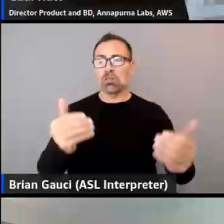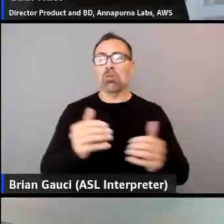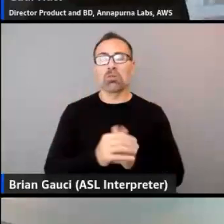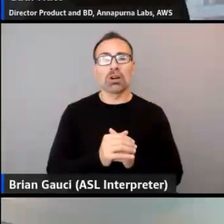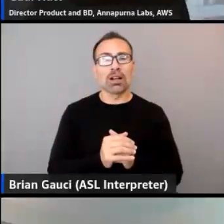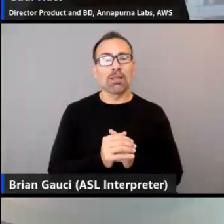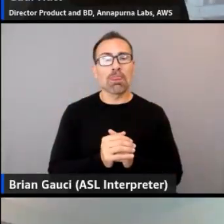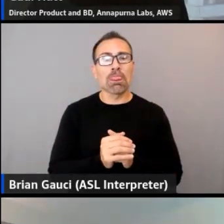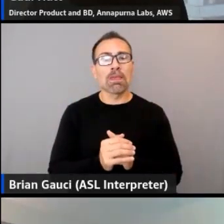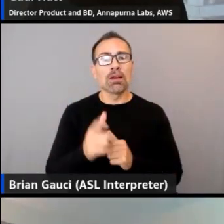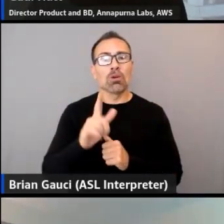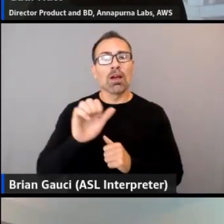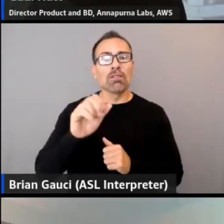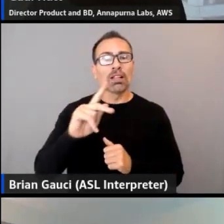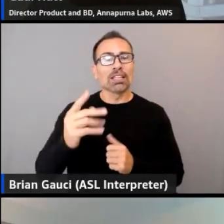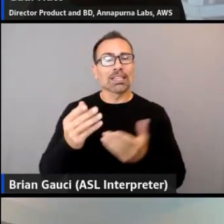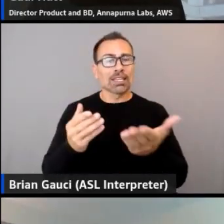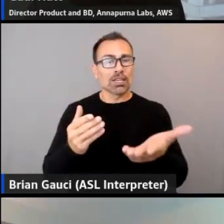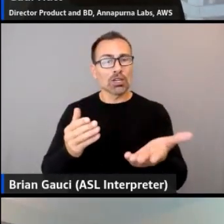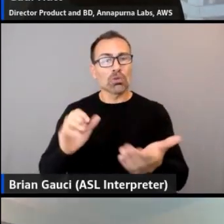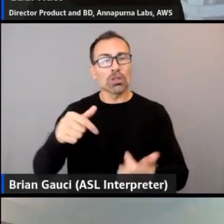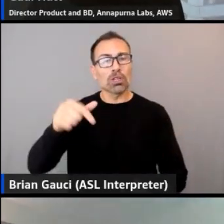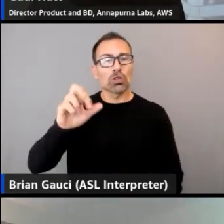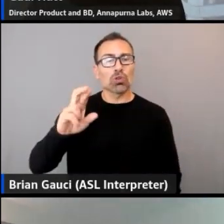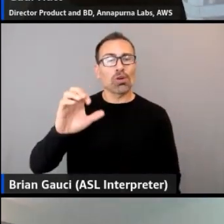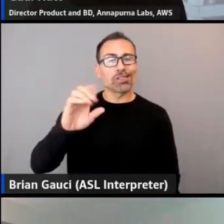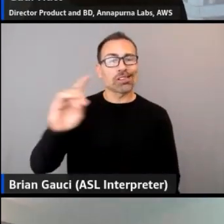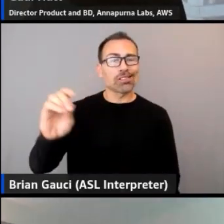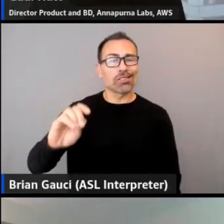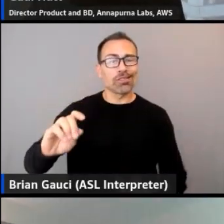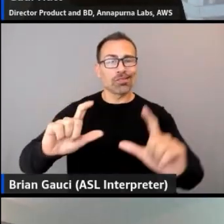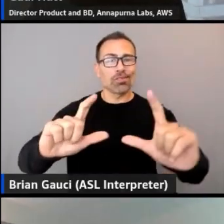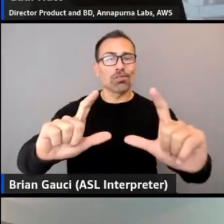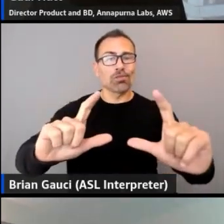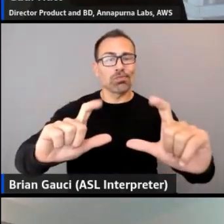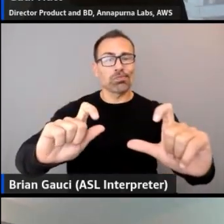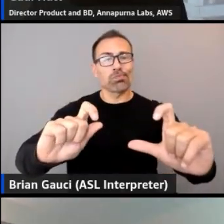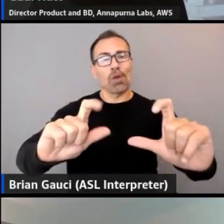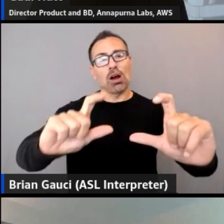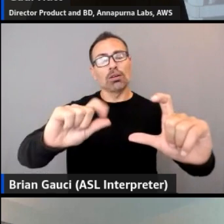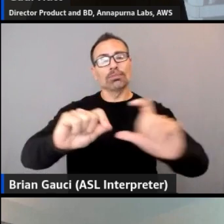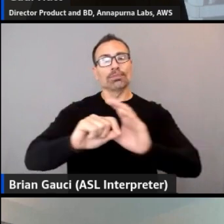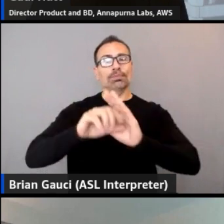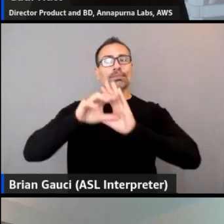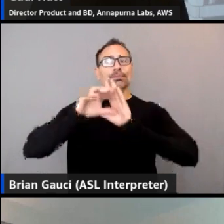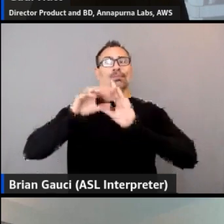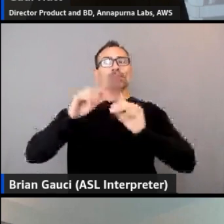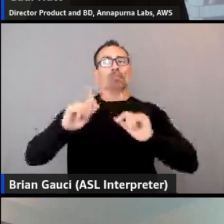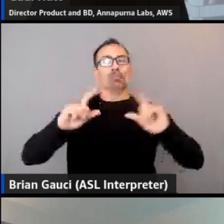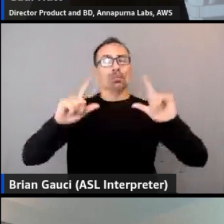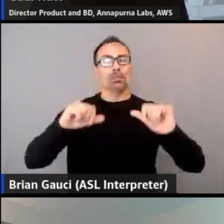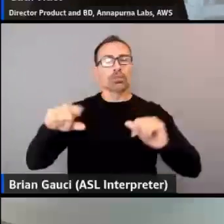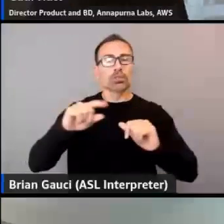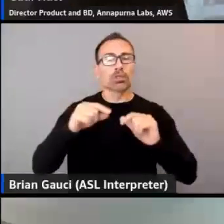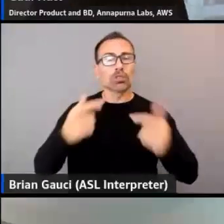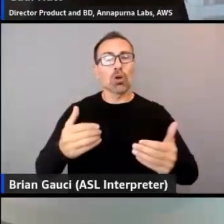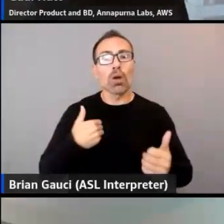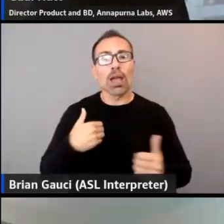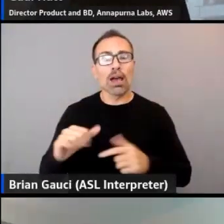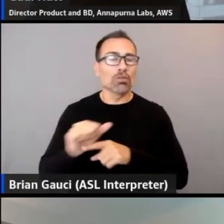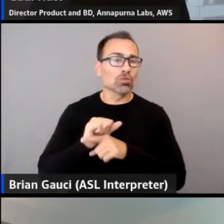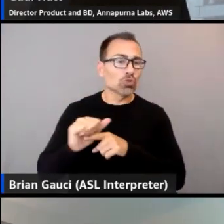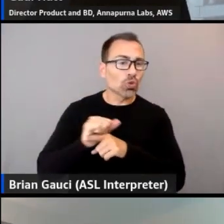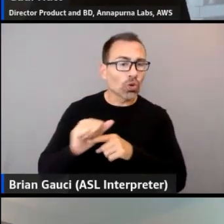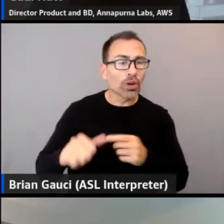link here, the QR code. You can just go into our documentation and get started. We have sample tutorials, sample codes,